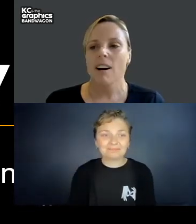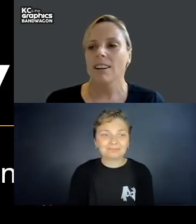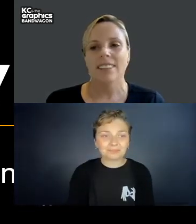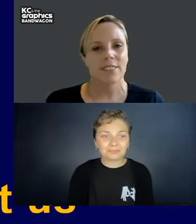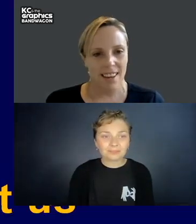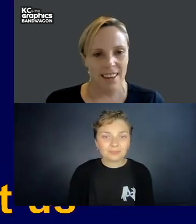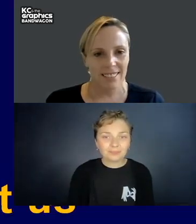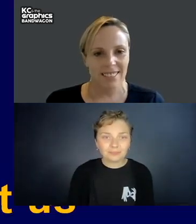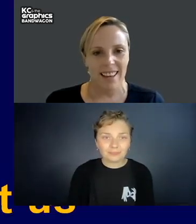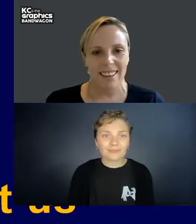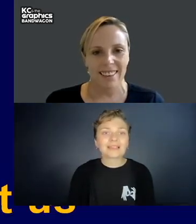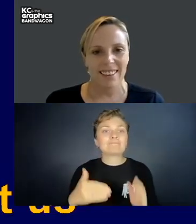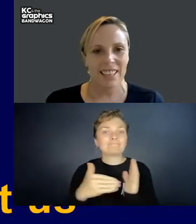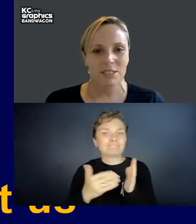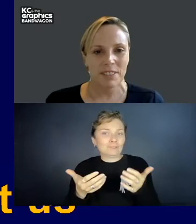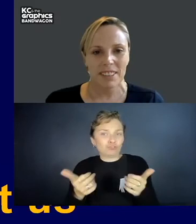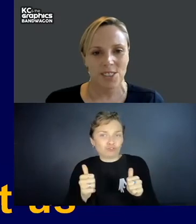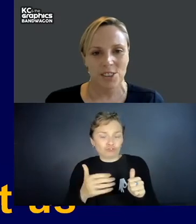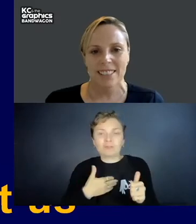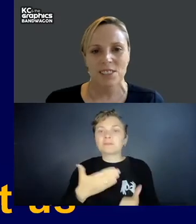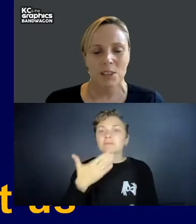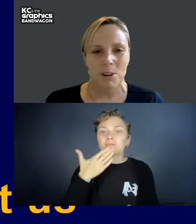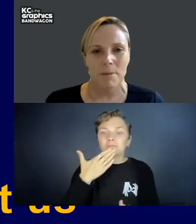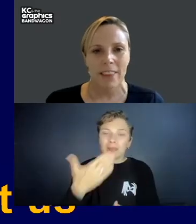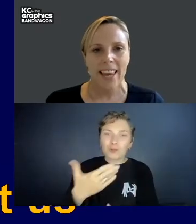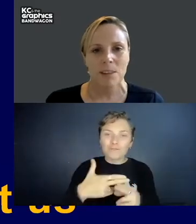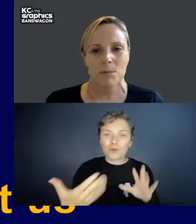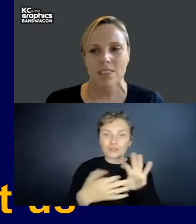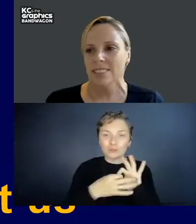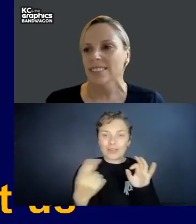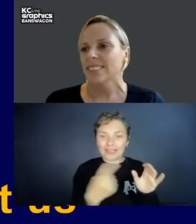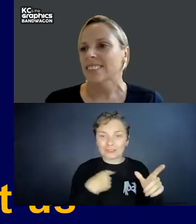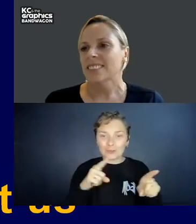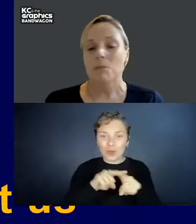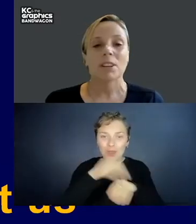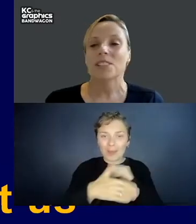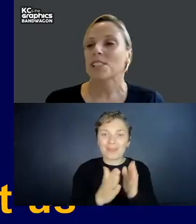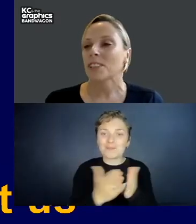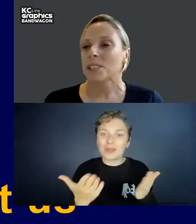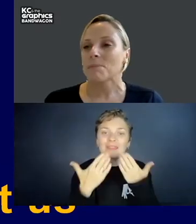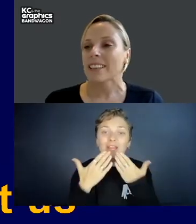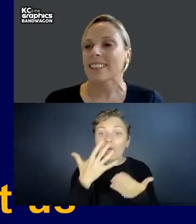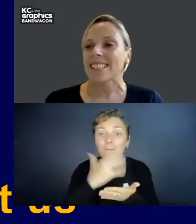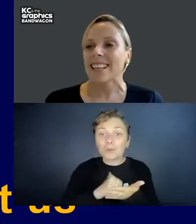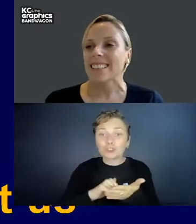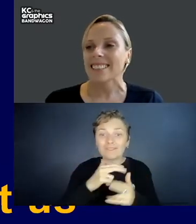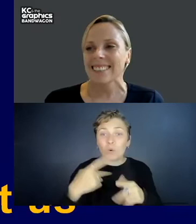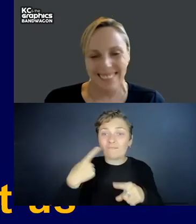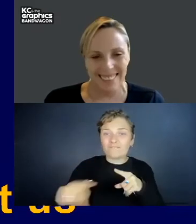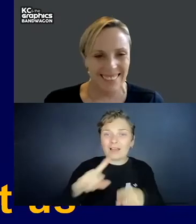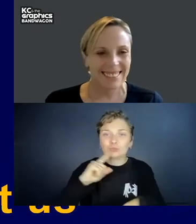So I'll leave it there, and thank you for joining us to learn more about the handbook. Apologies for the quick speaking at the